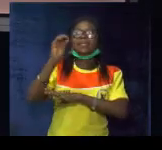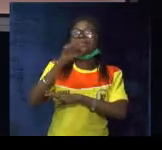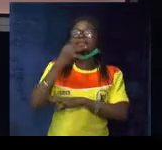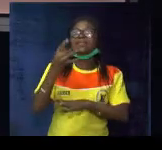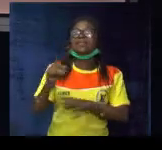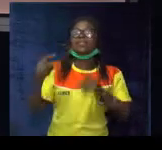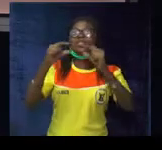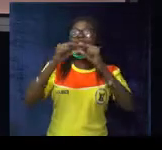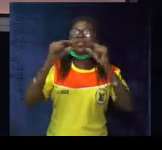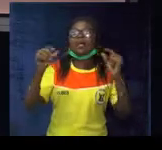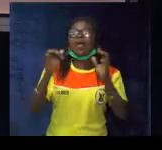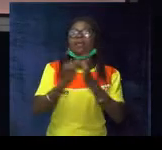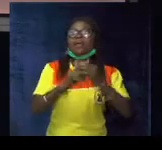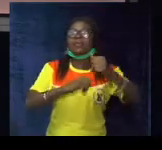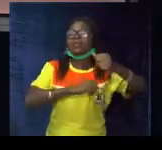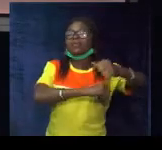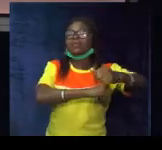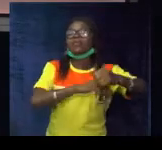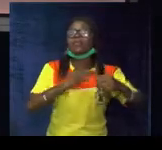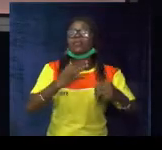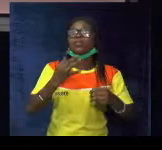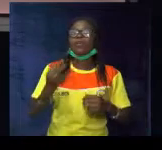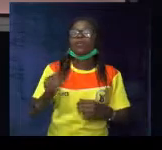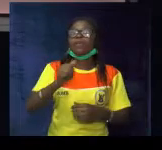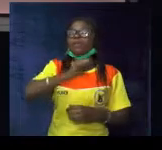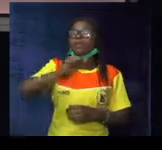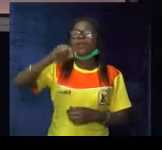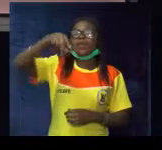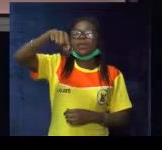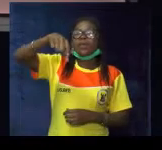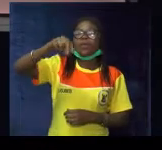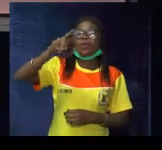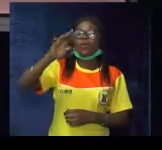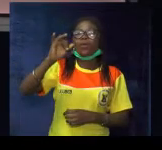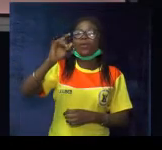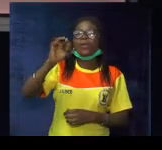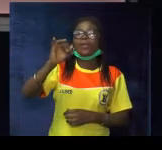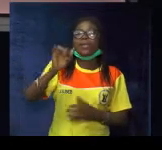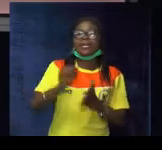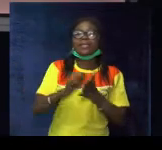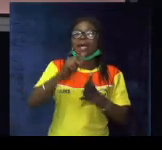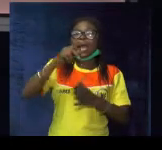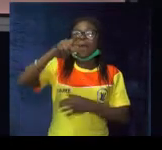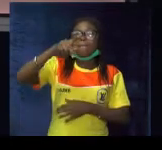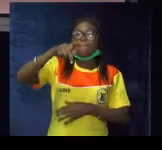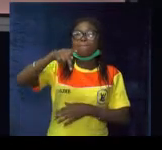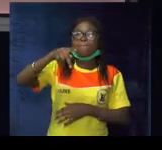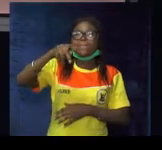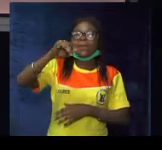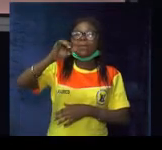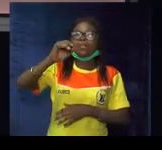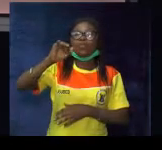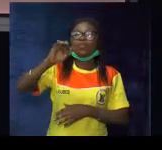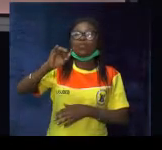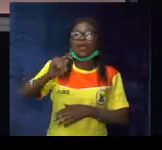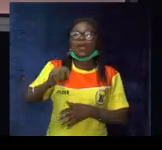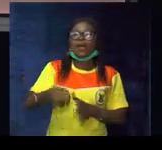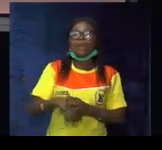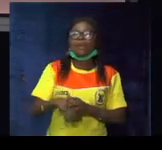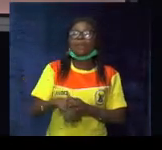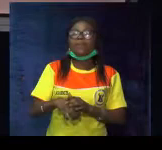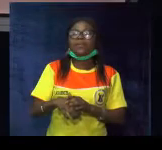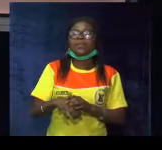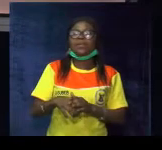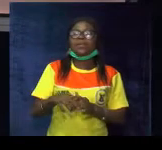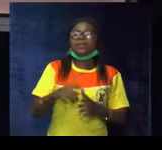is bounded by 2 perpendicular radii. That is, the fence of a quadrant is 2 radii that are perpendicular and an arc. That's